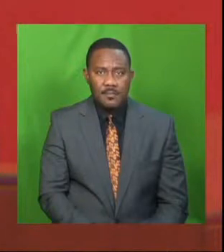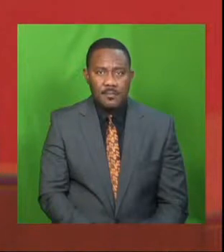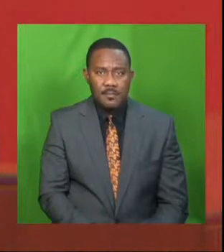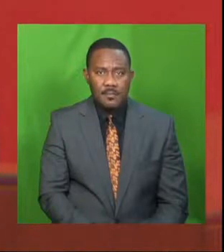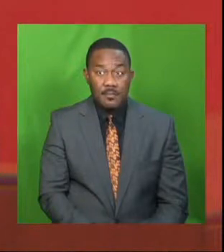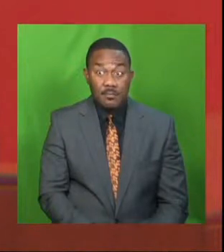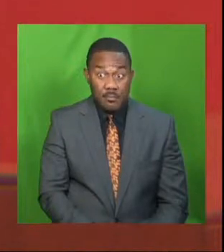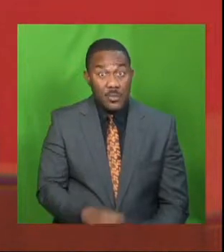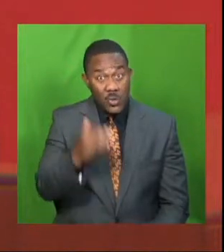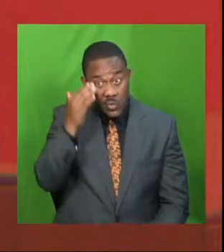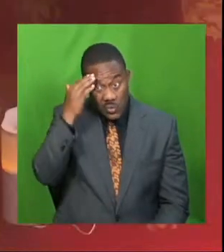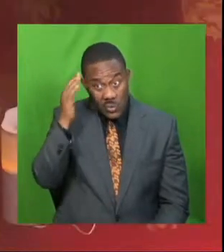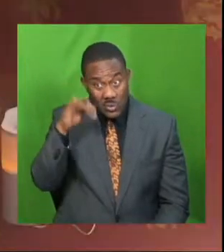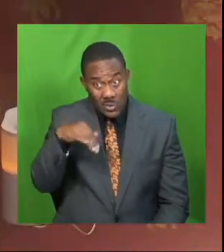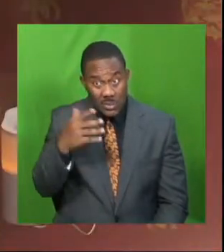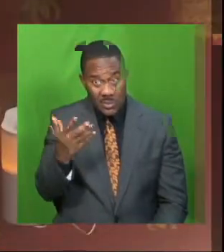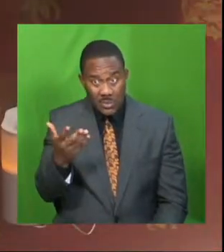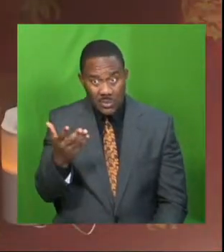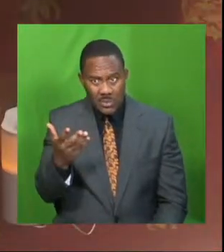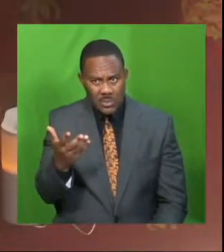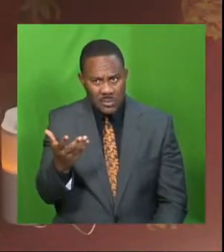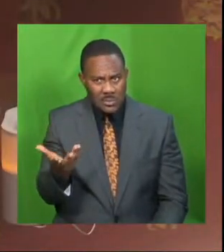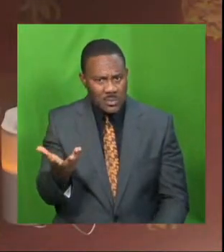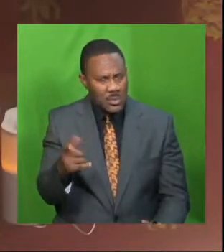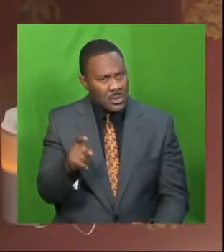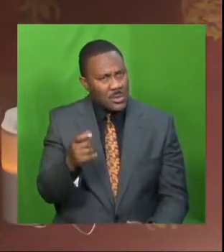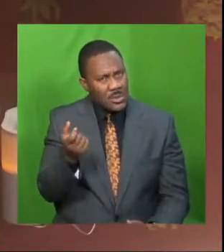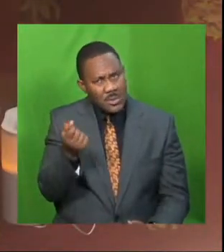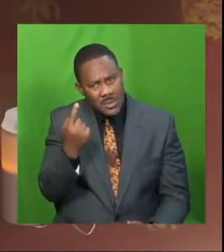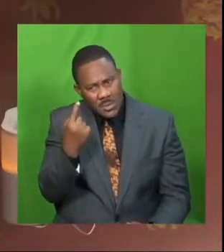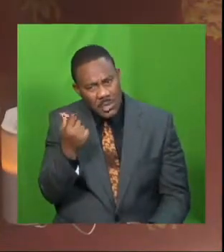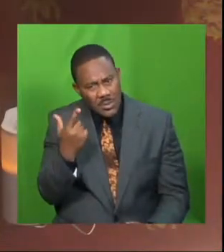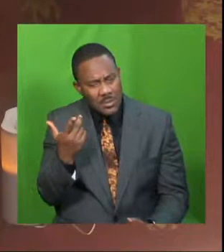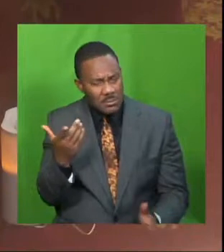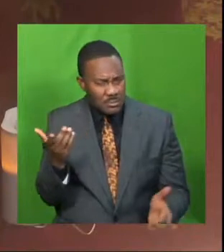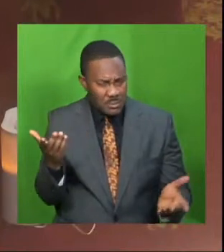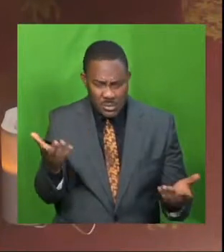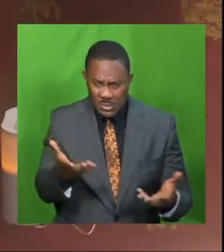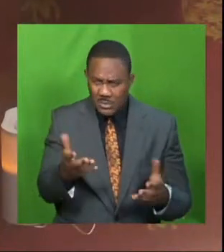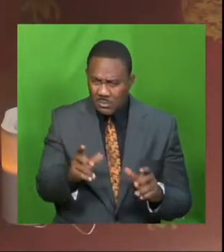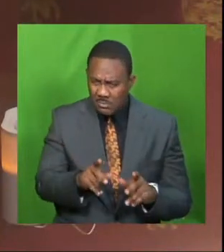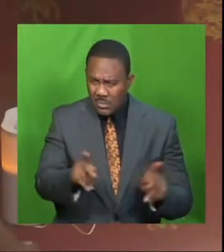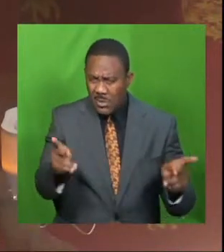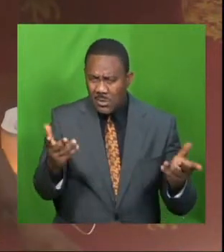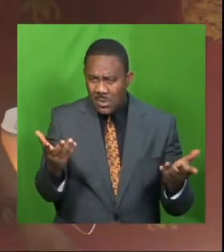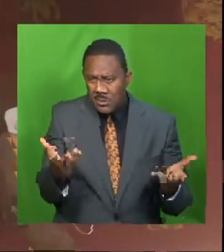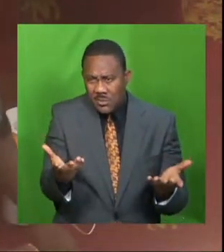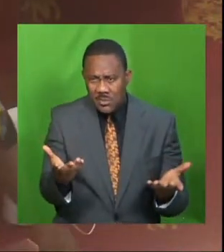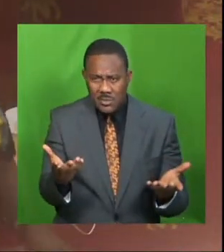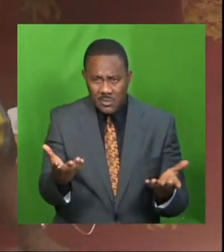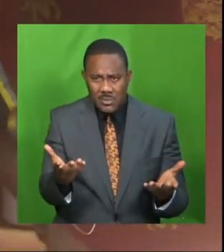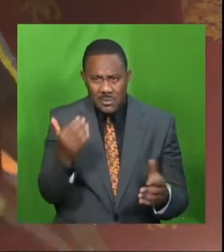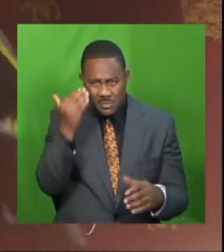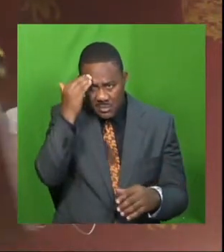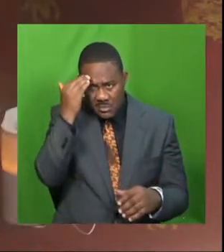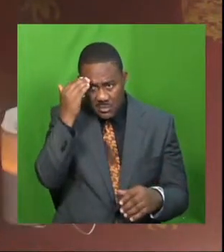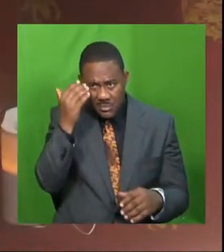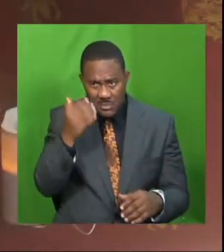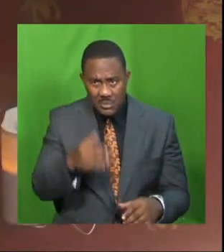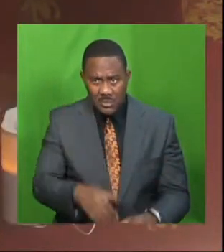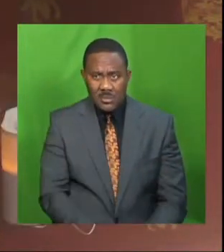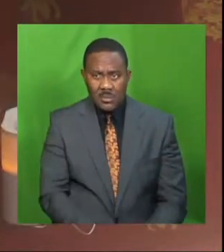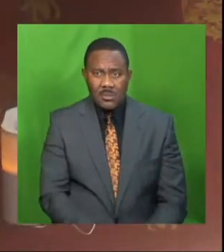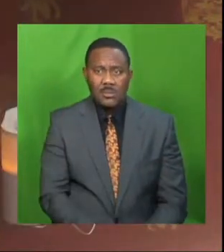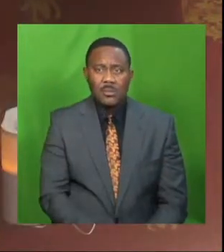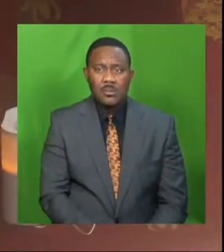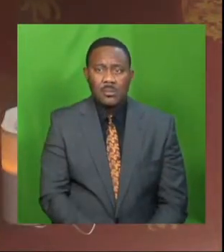prepare for these questions, you must have a certain understanding of the key issues in the public domain that you should respond to. So, yes, Mr. Speaker, we're